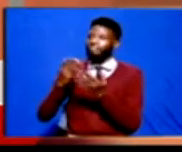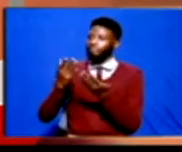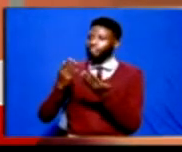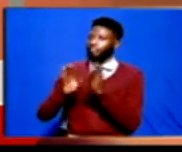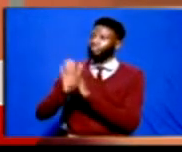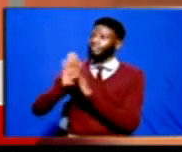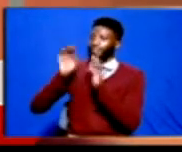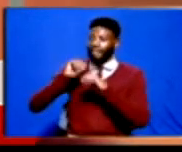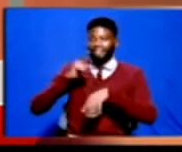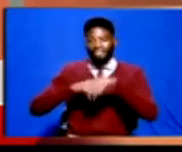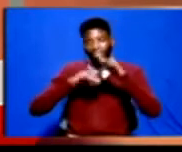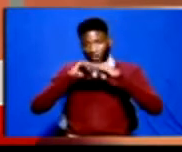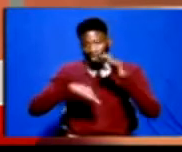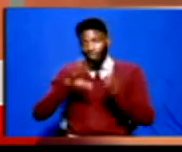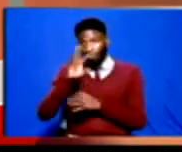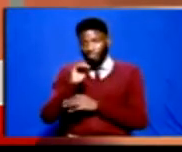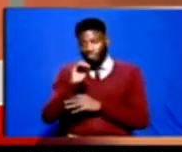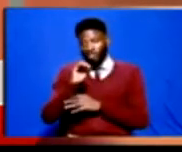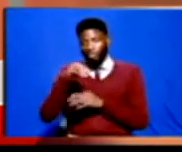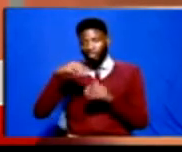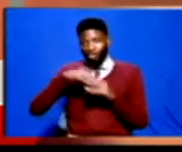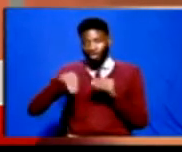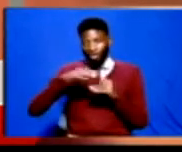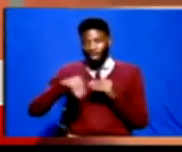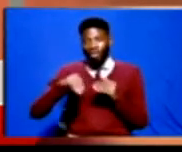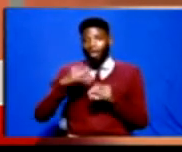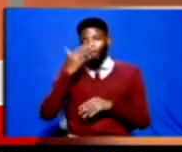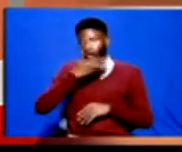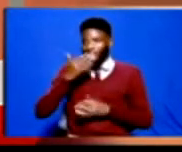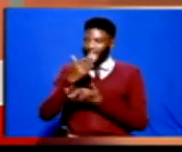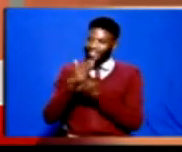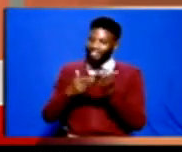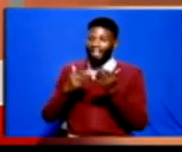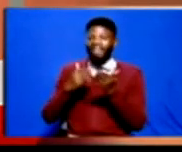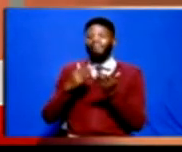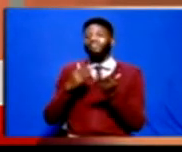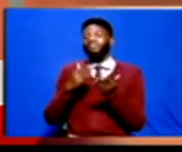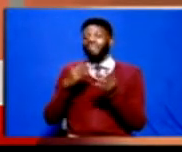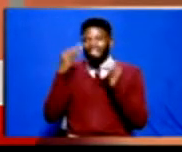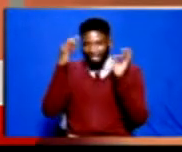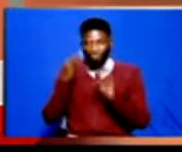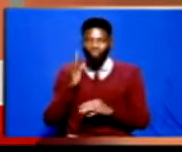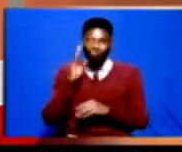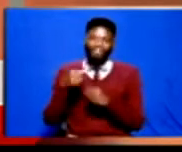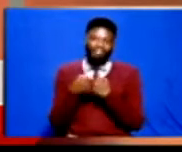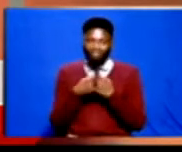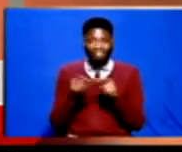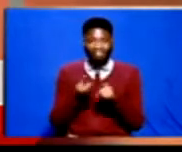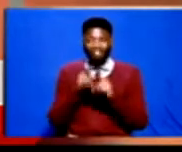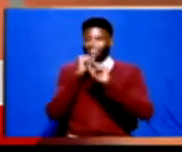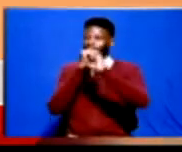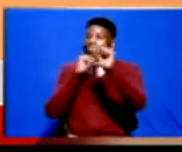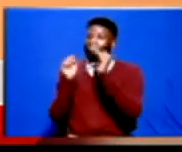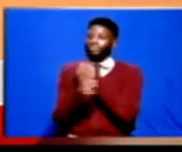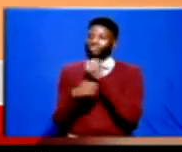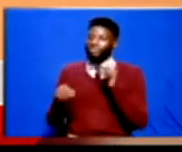below $50 barrel of oil, some of these investment decisions look very tight, and it's hard to foresee.